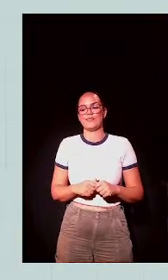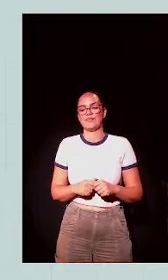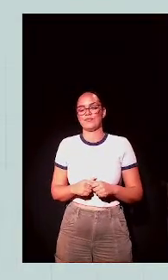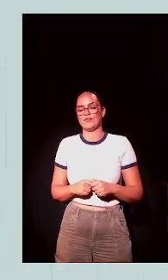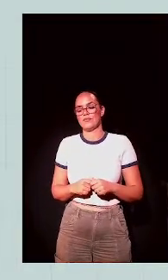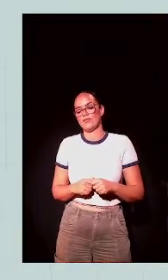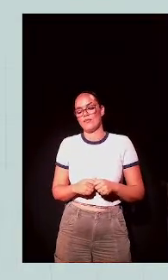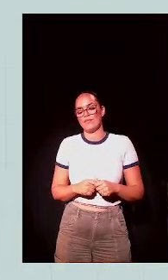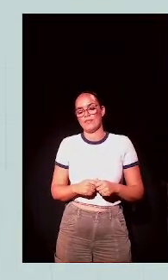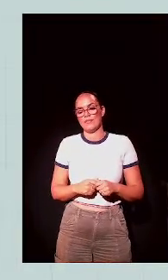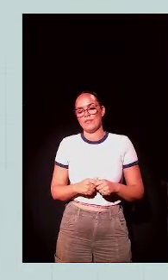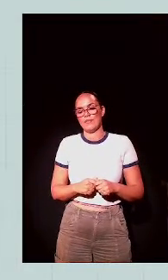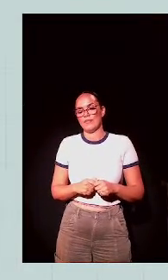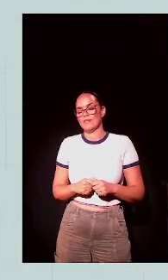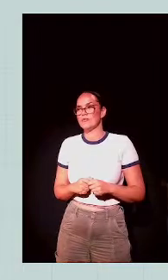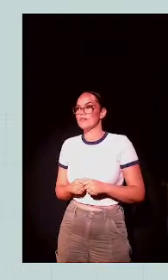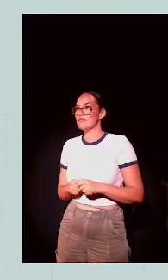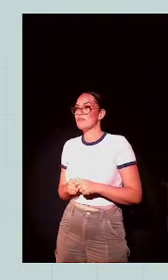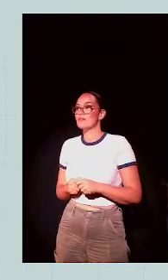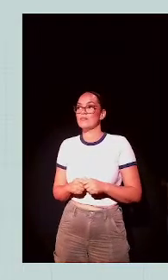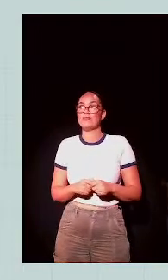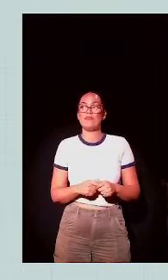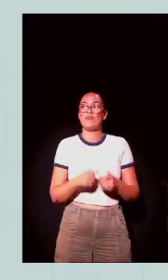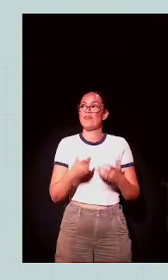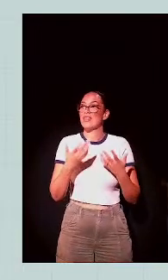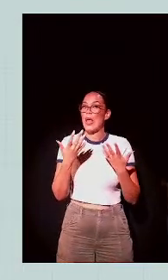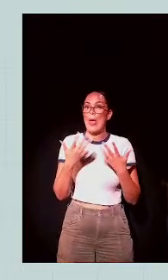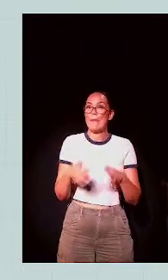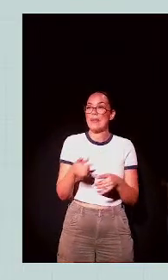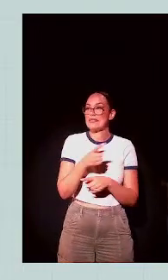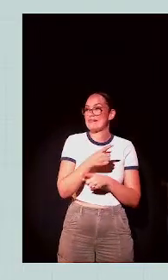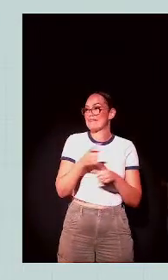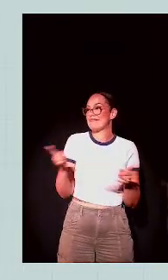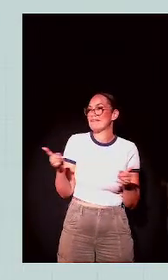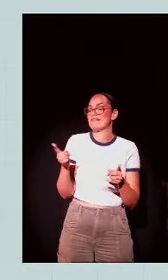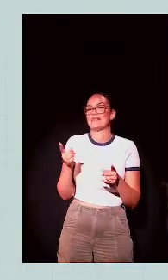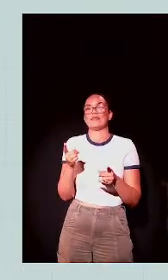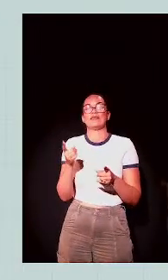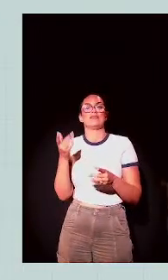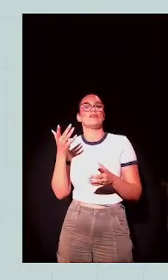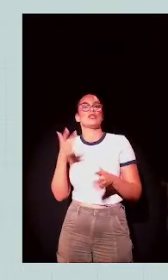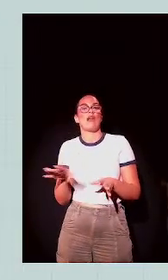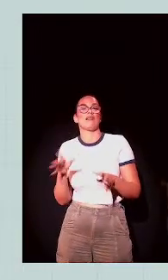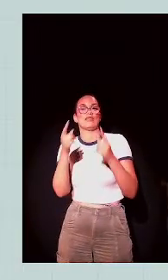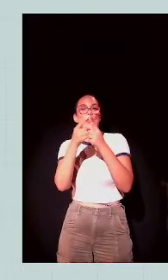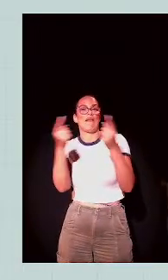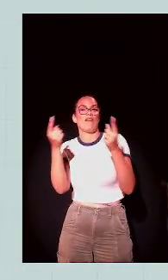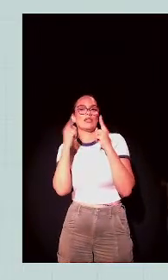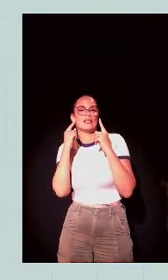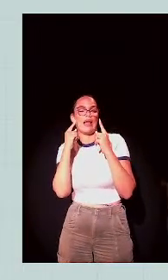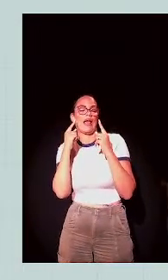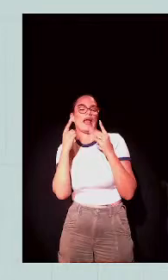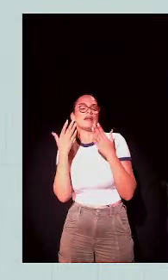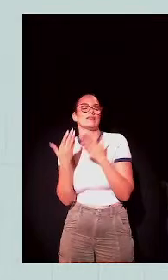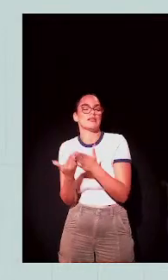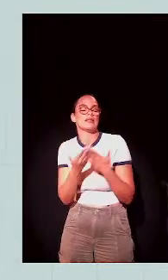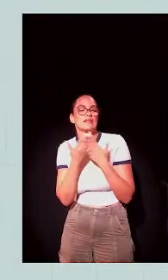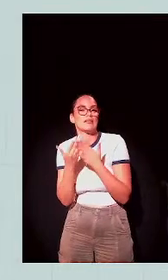Without wanting to give anyone who's done an undergrad class in philosophy flashbacks or